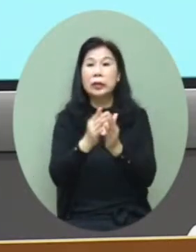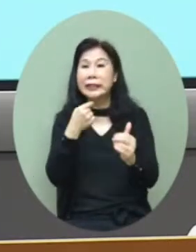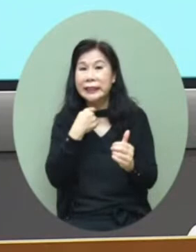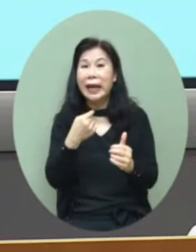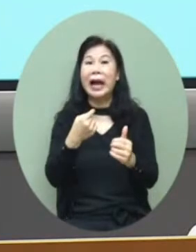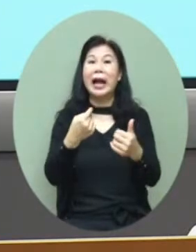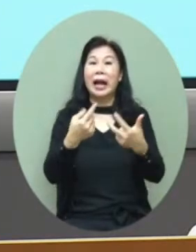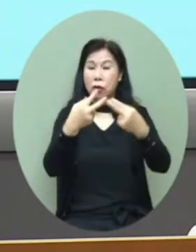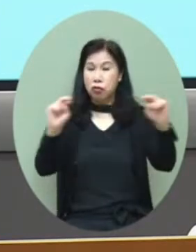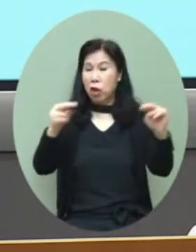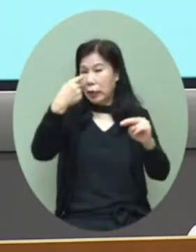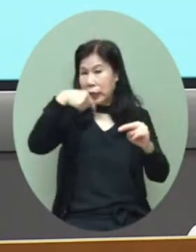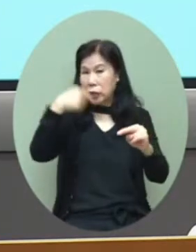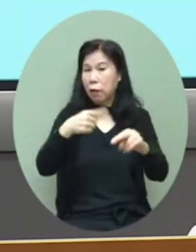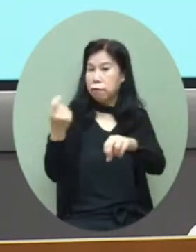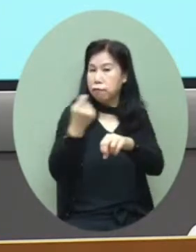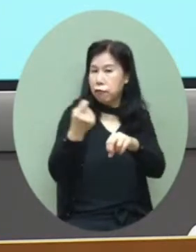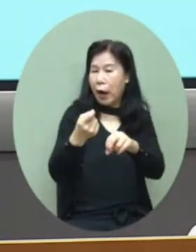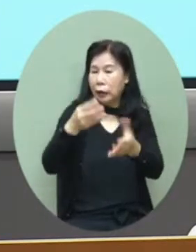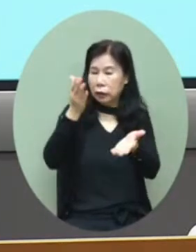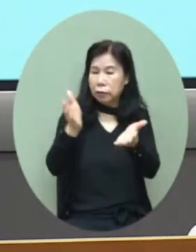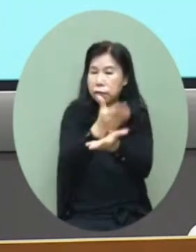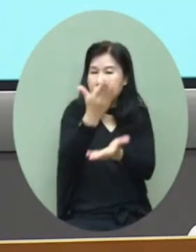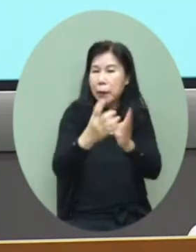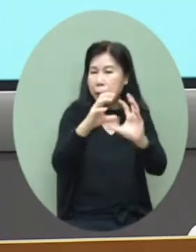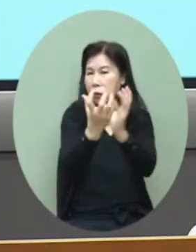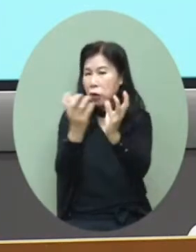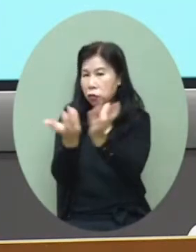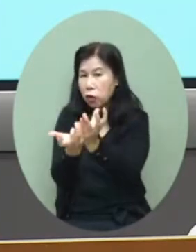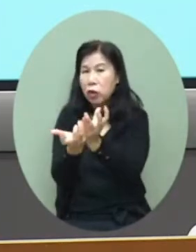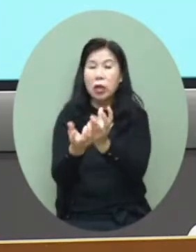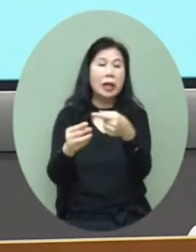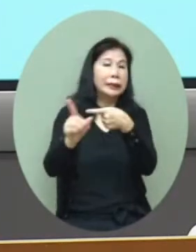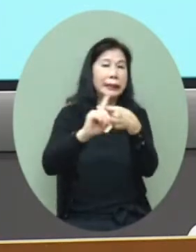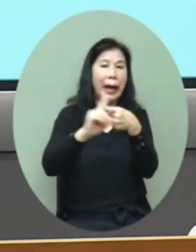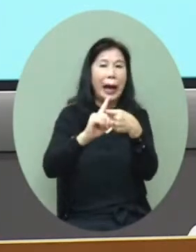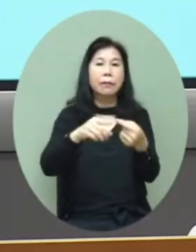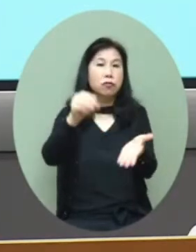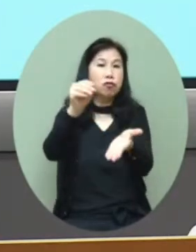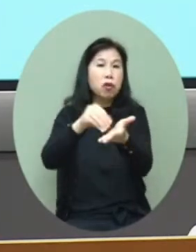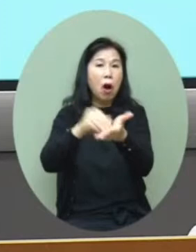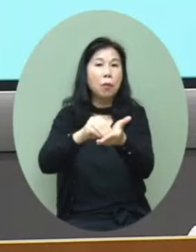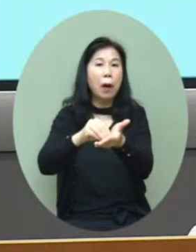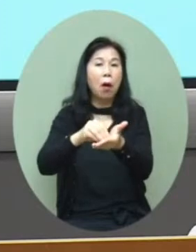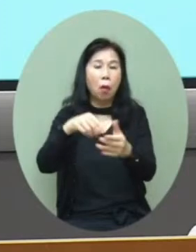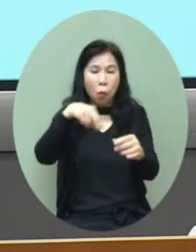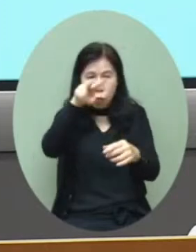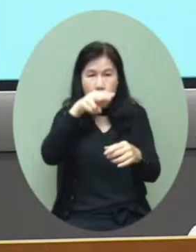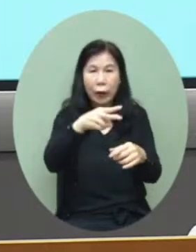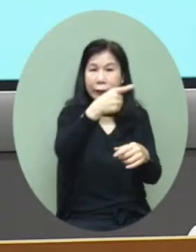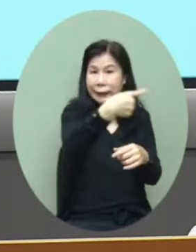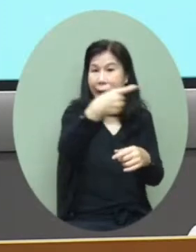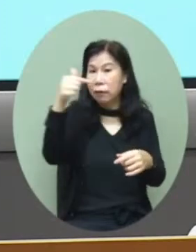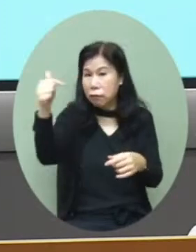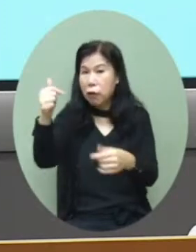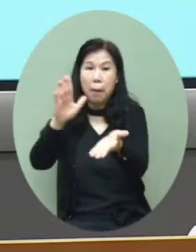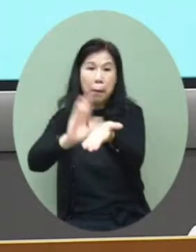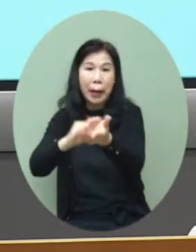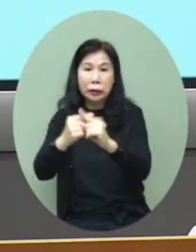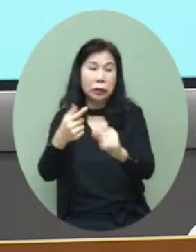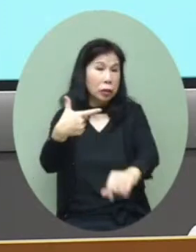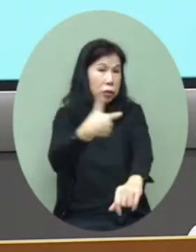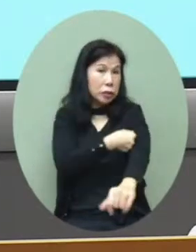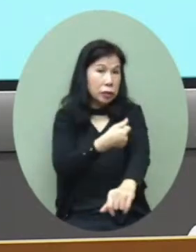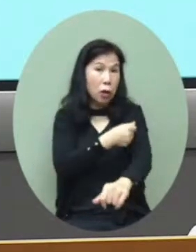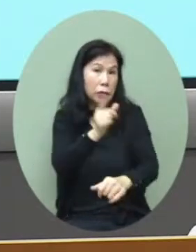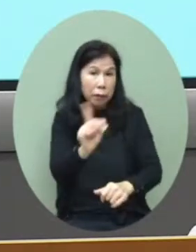tests gives us the confidence that we are able to, with precision, identify